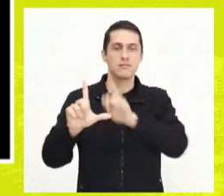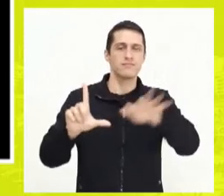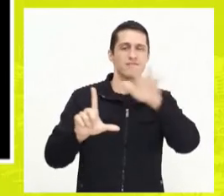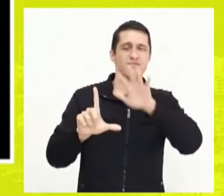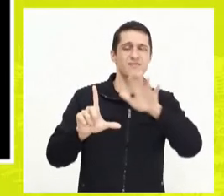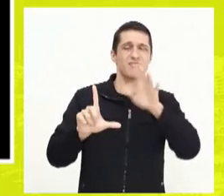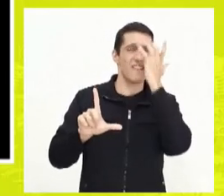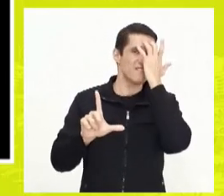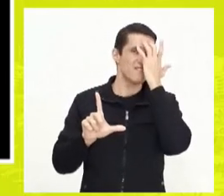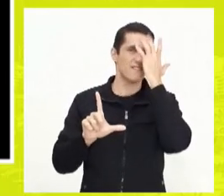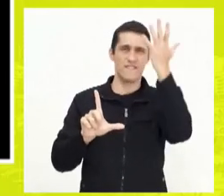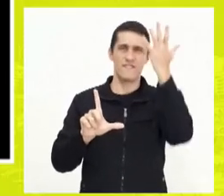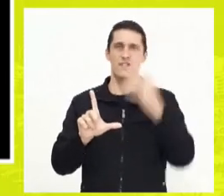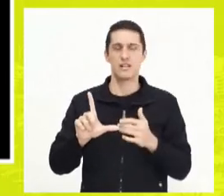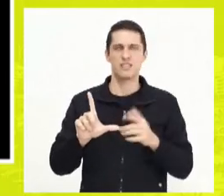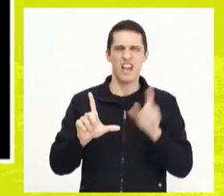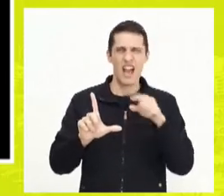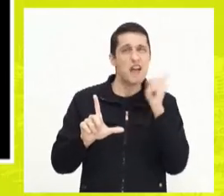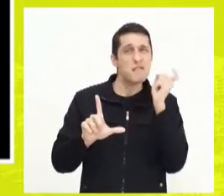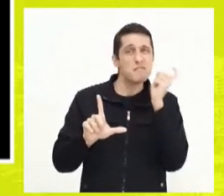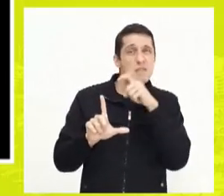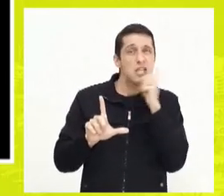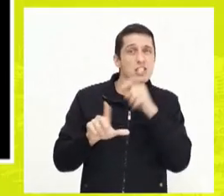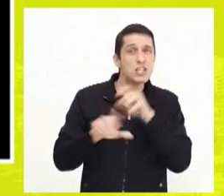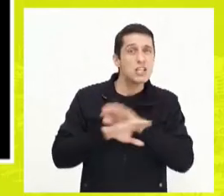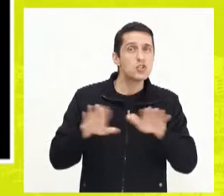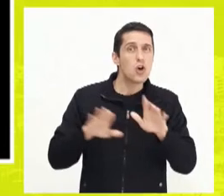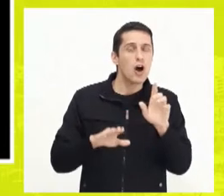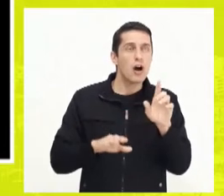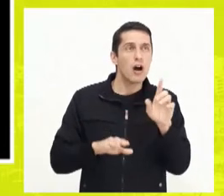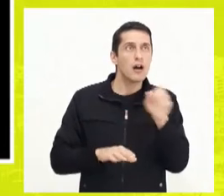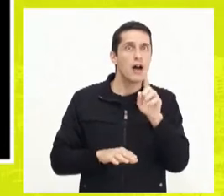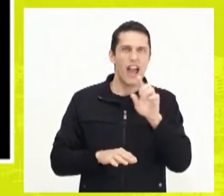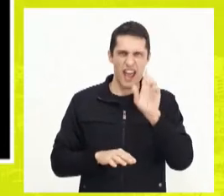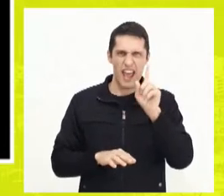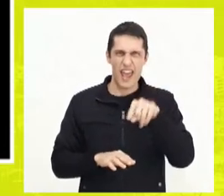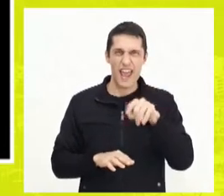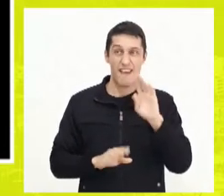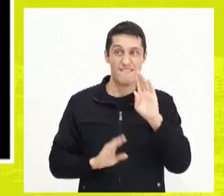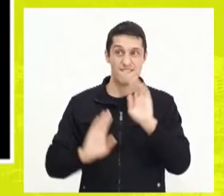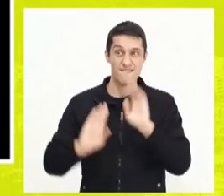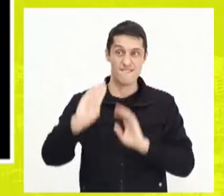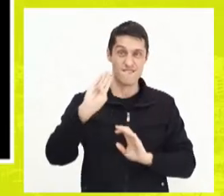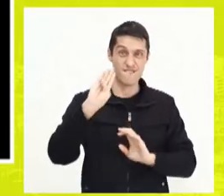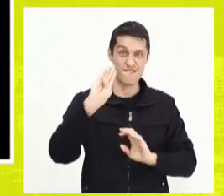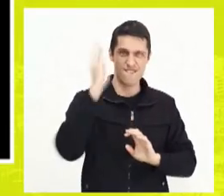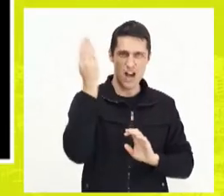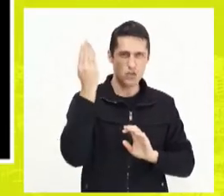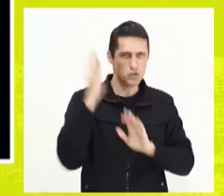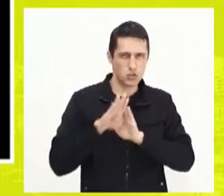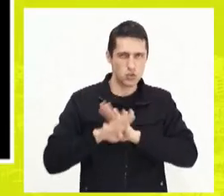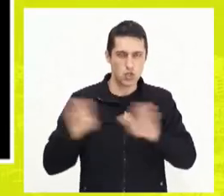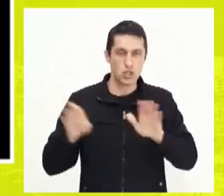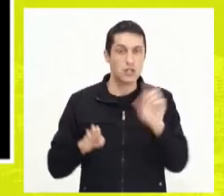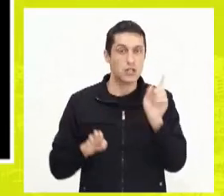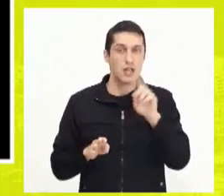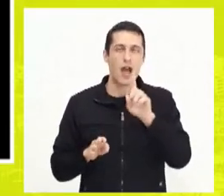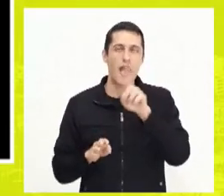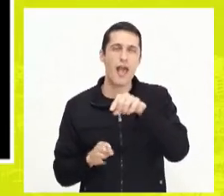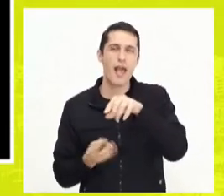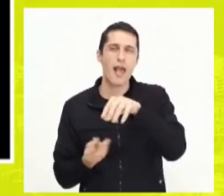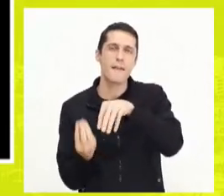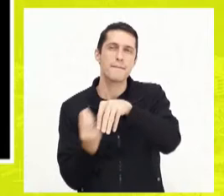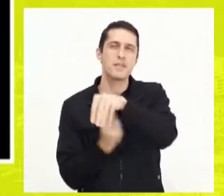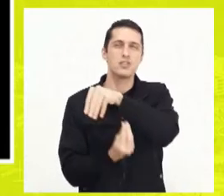these statements these are not of pure fake news or pure frauds or people